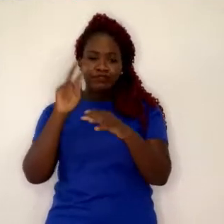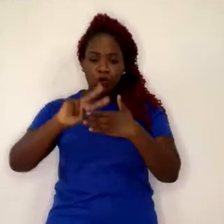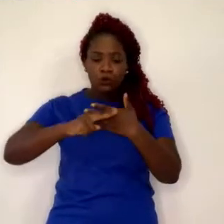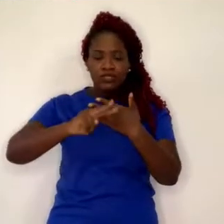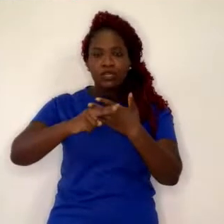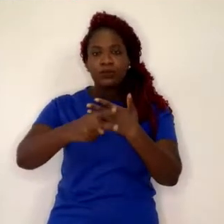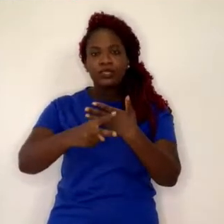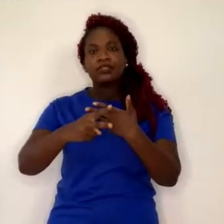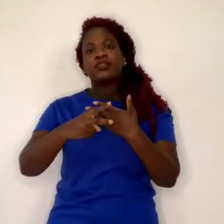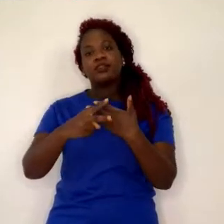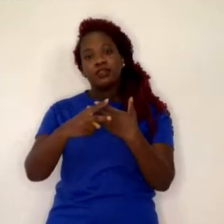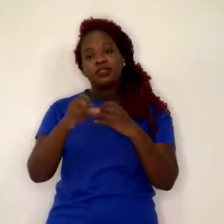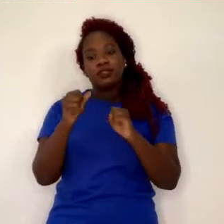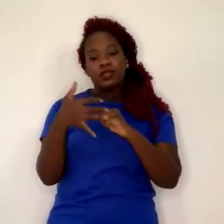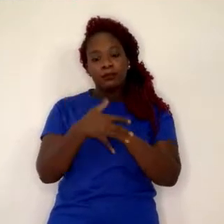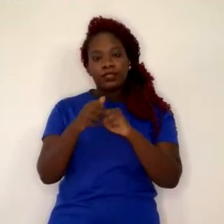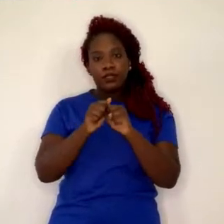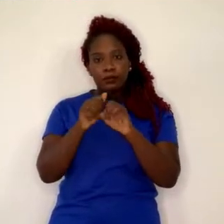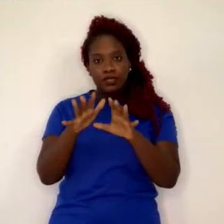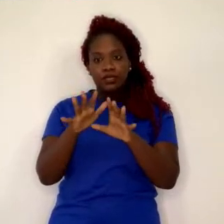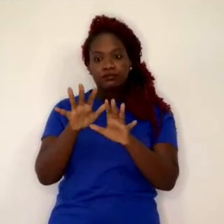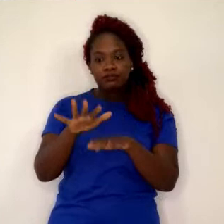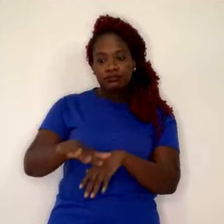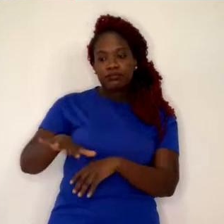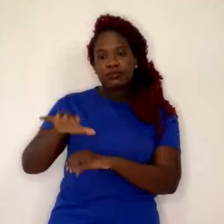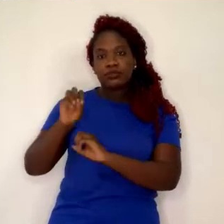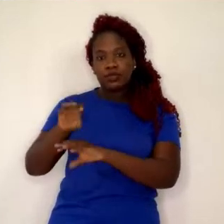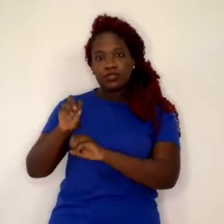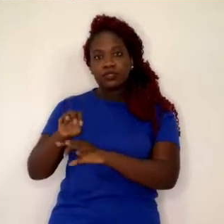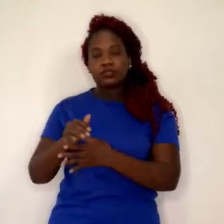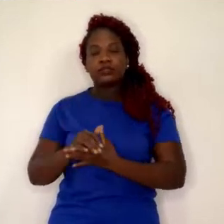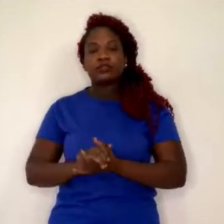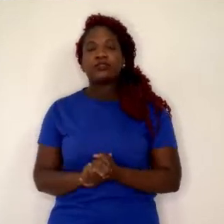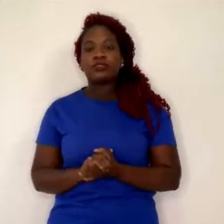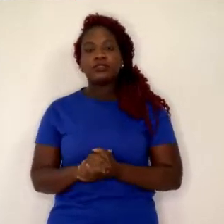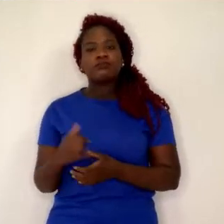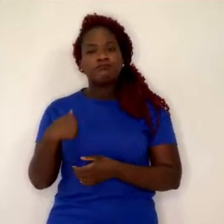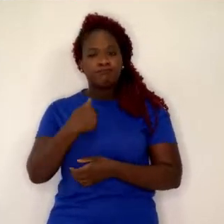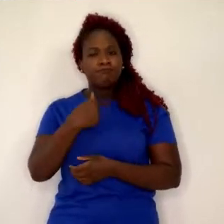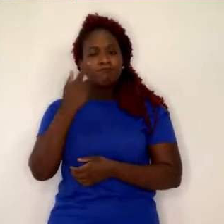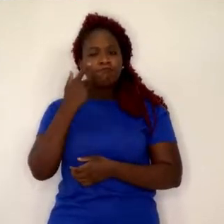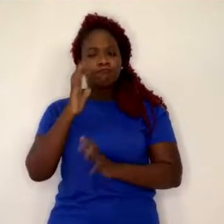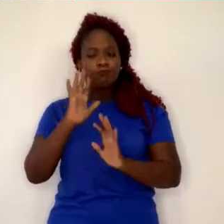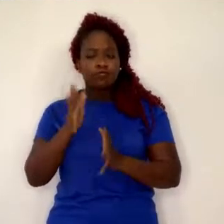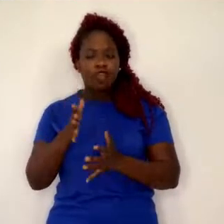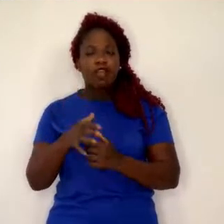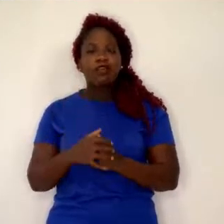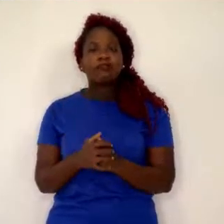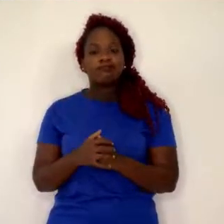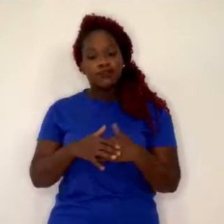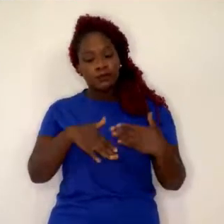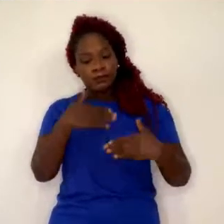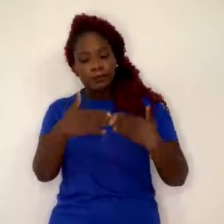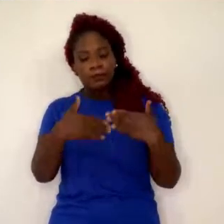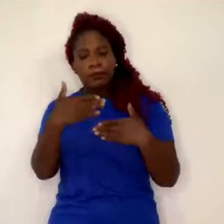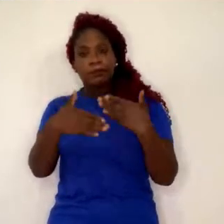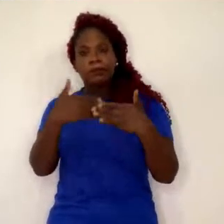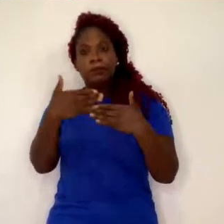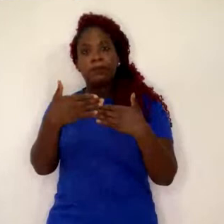the impact of the pandemic in education. We have seen for a while now